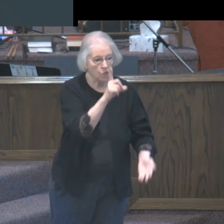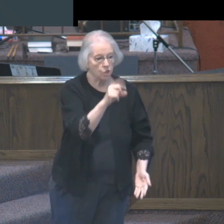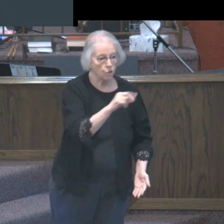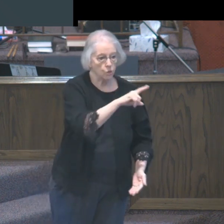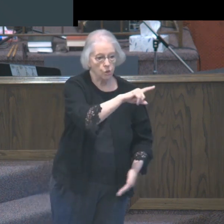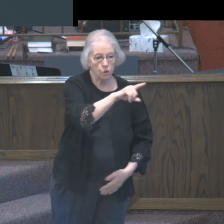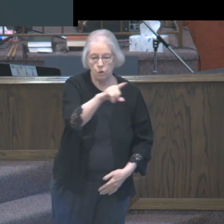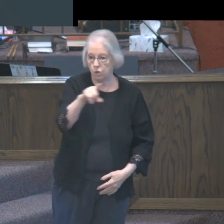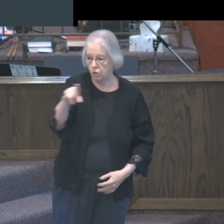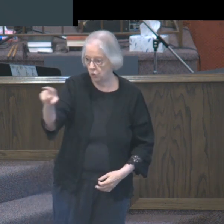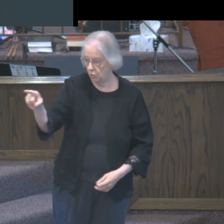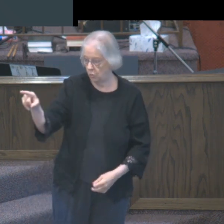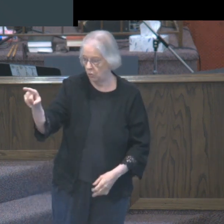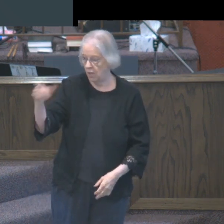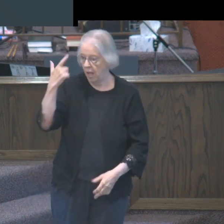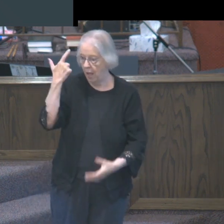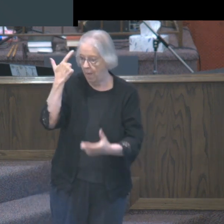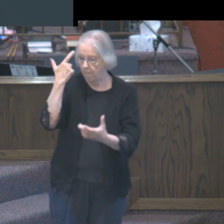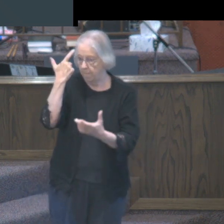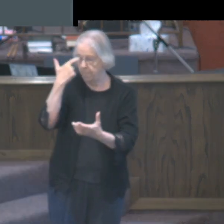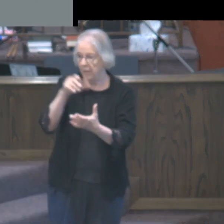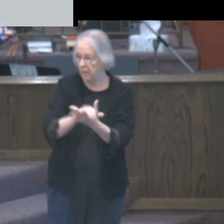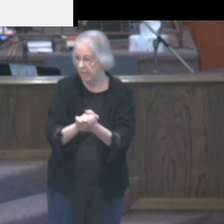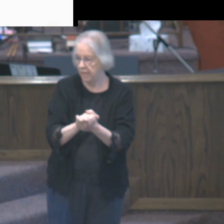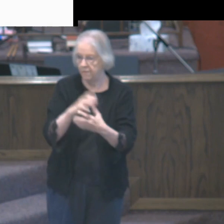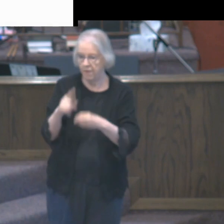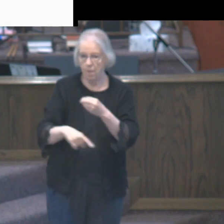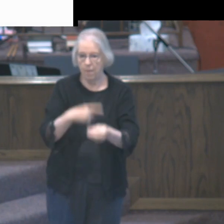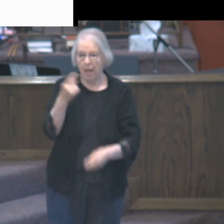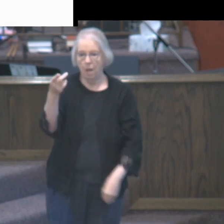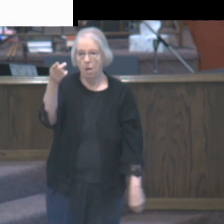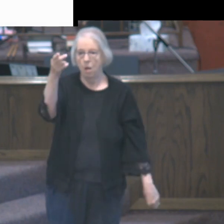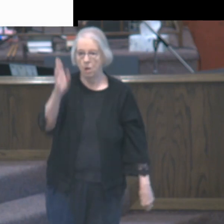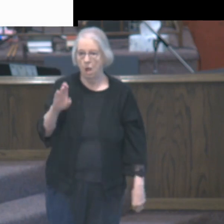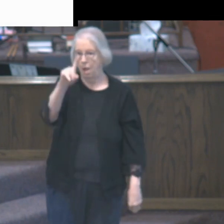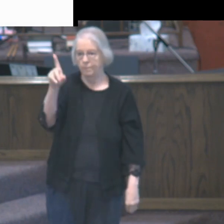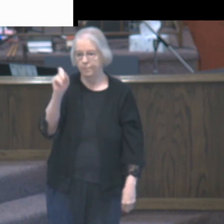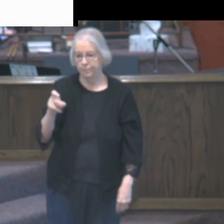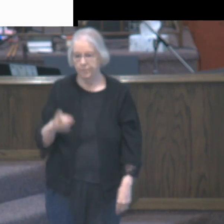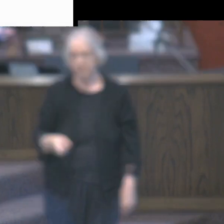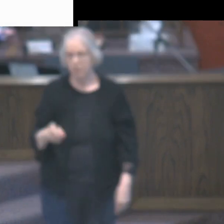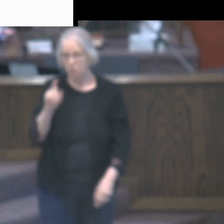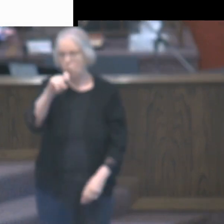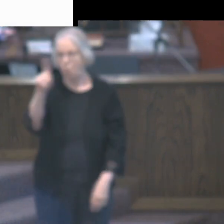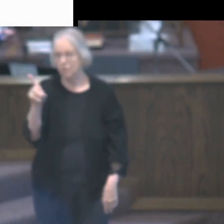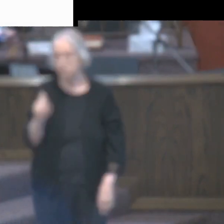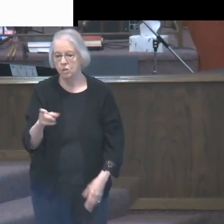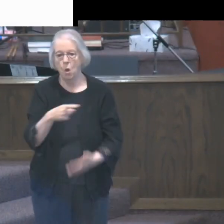The question that you might think is simple enough to answer.